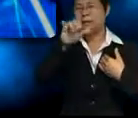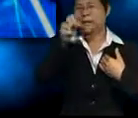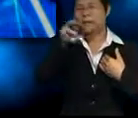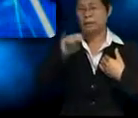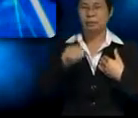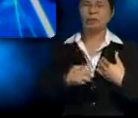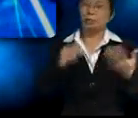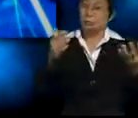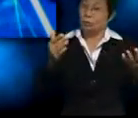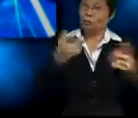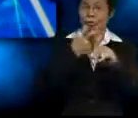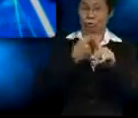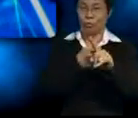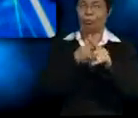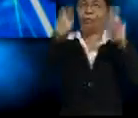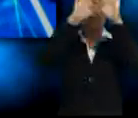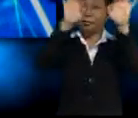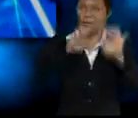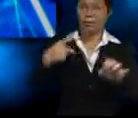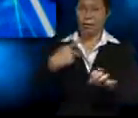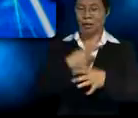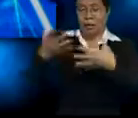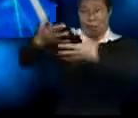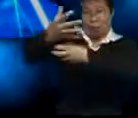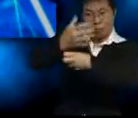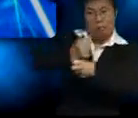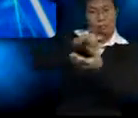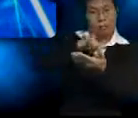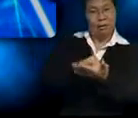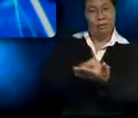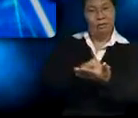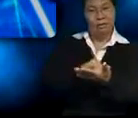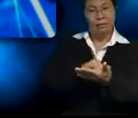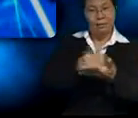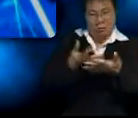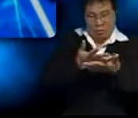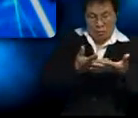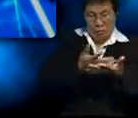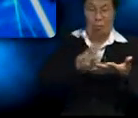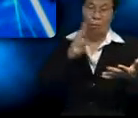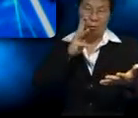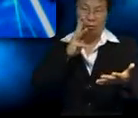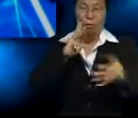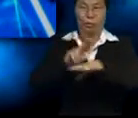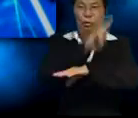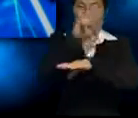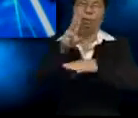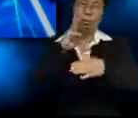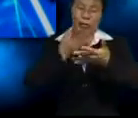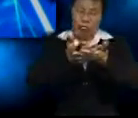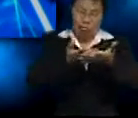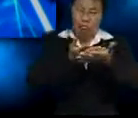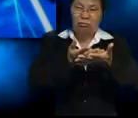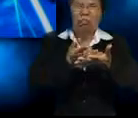So, from the experiment we can conclude that filtration of water using water